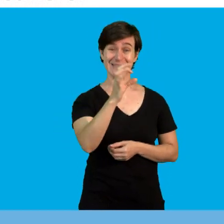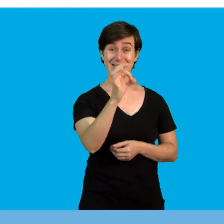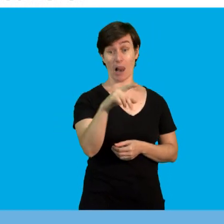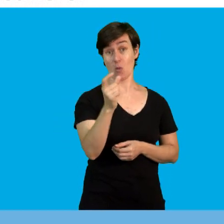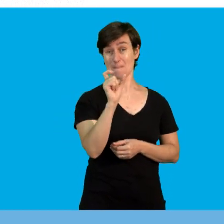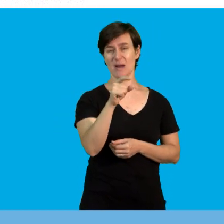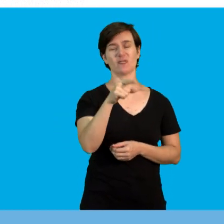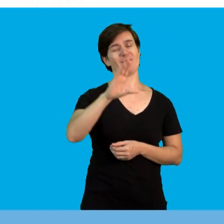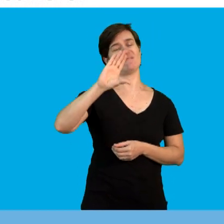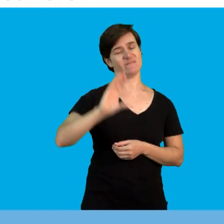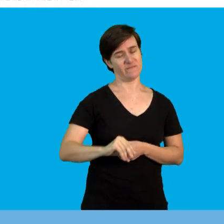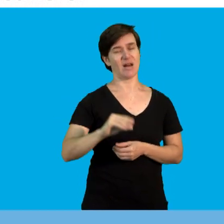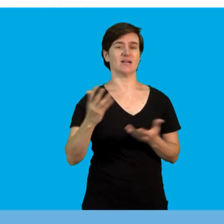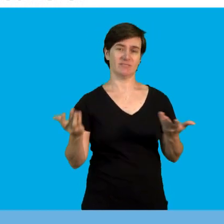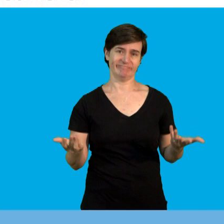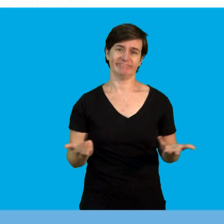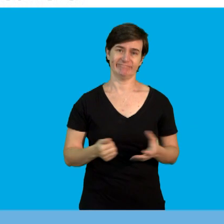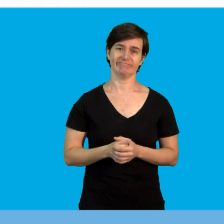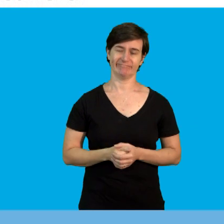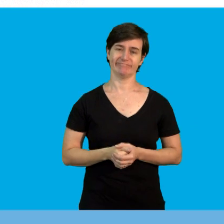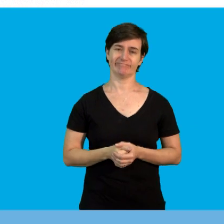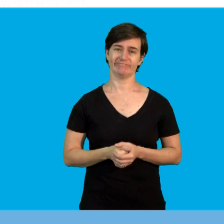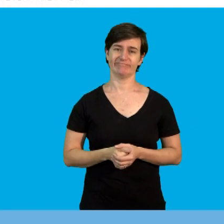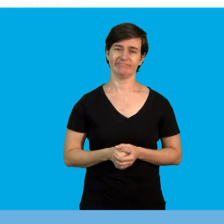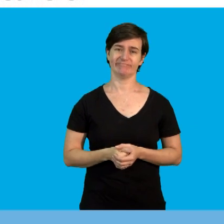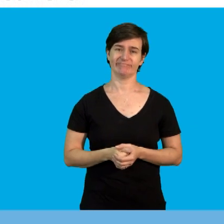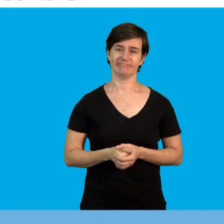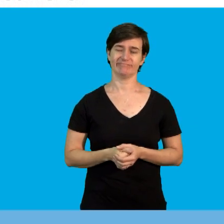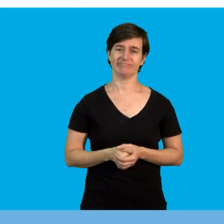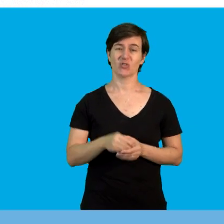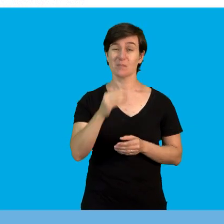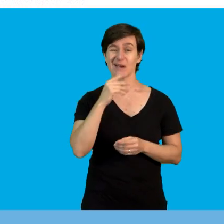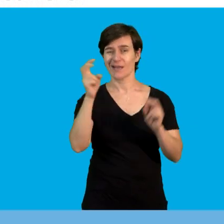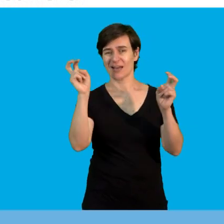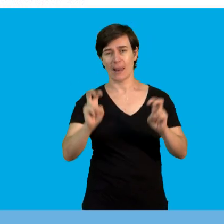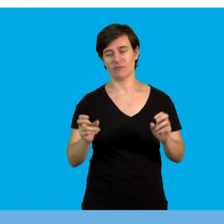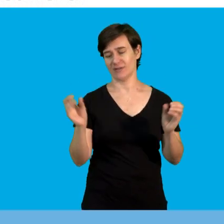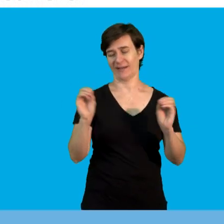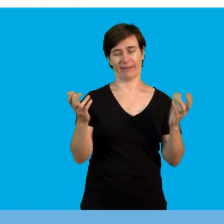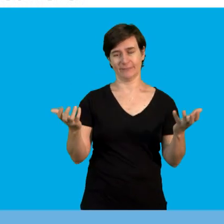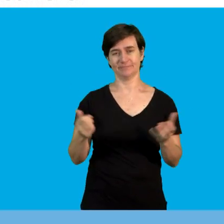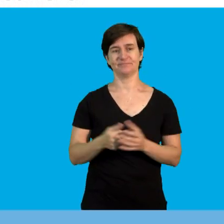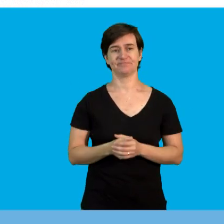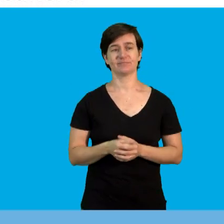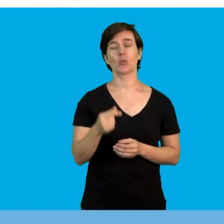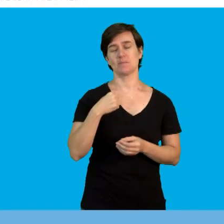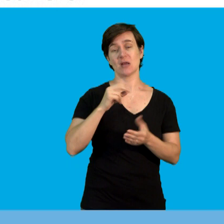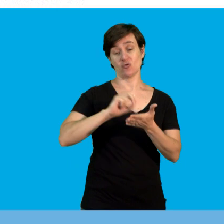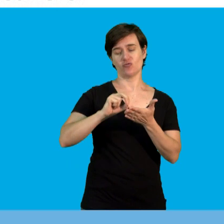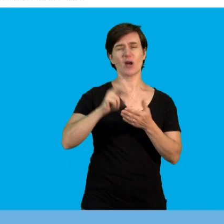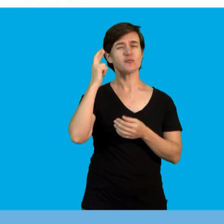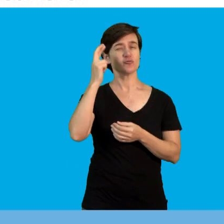how many cells you have connected, it means that it is flat because it is registering or reading 0. So the